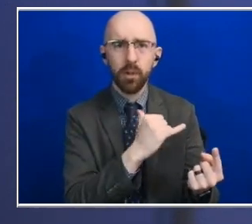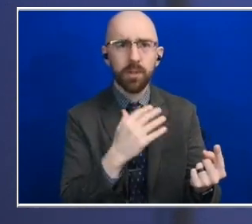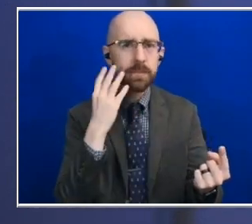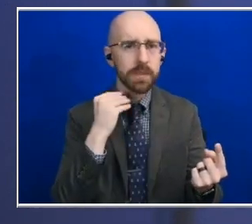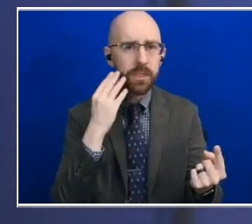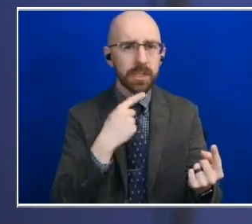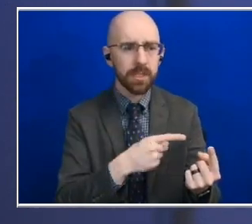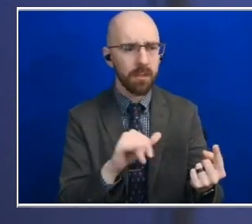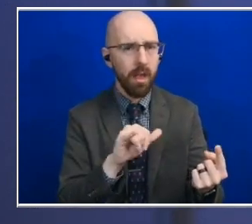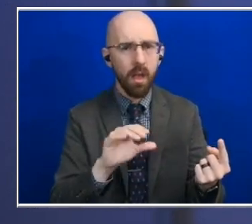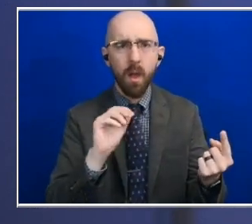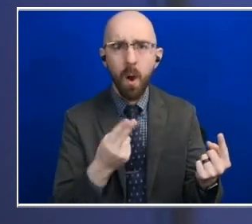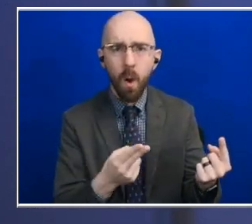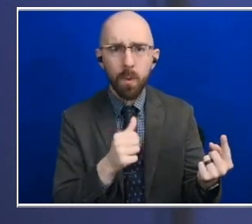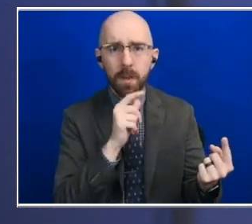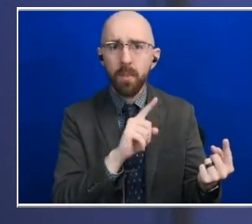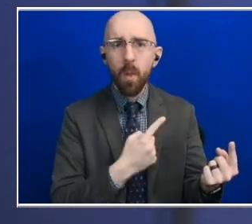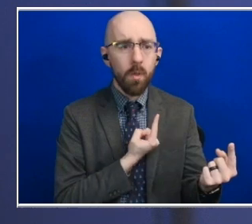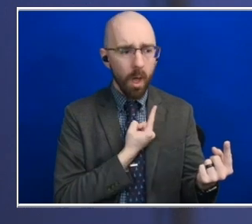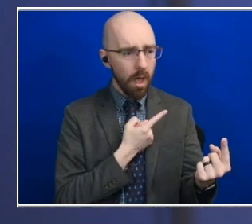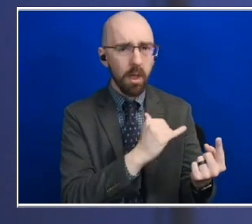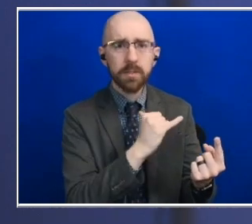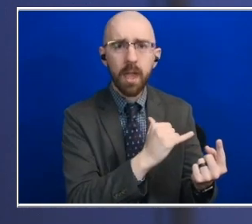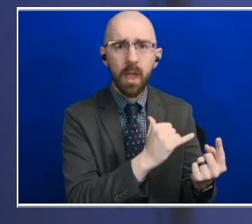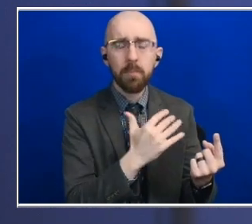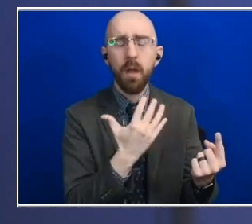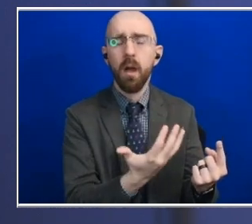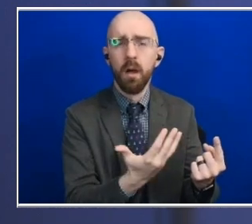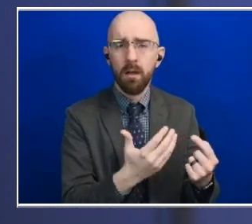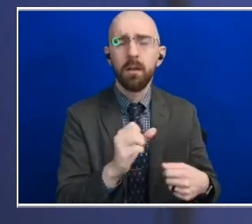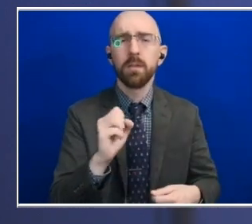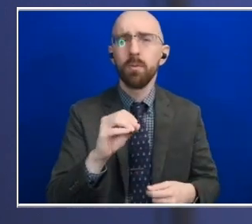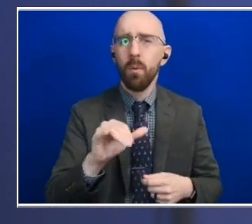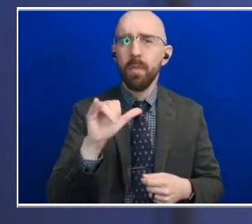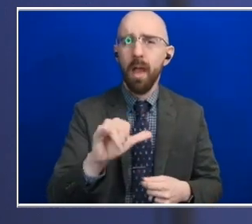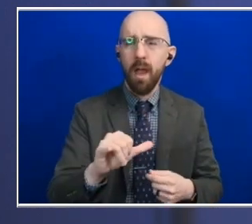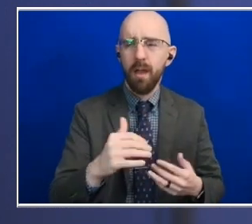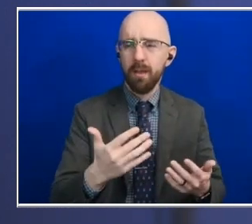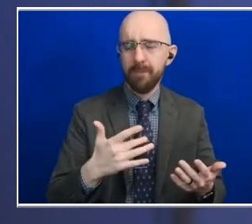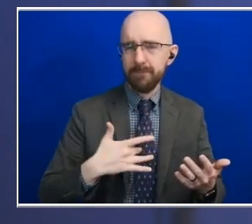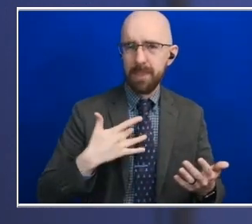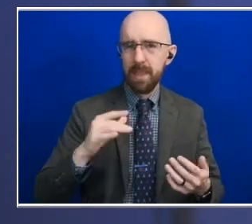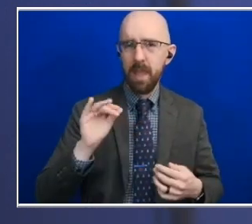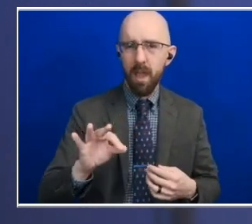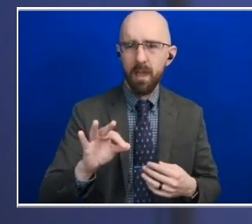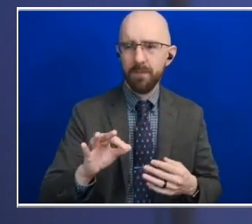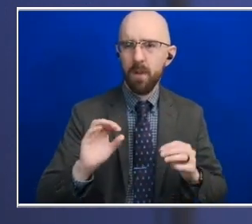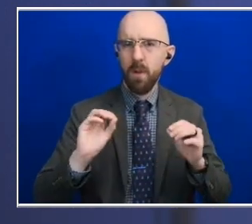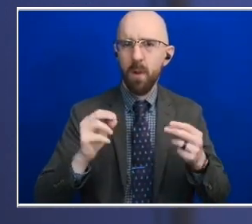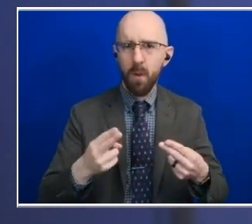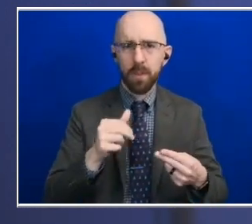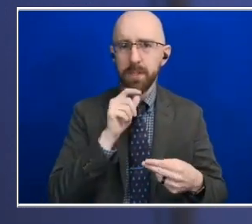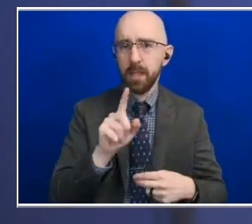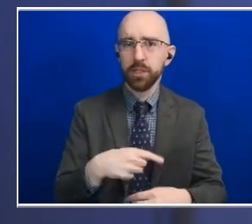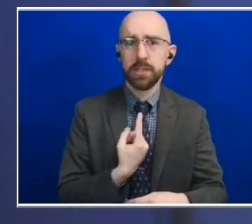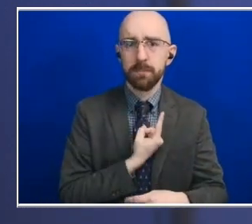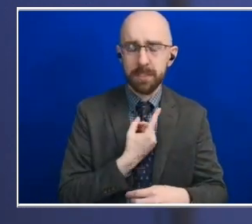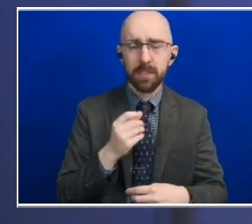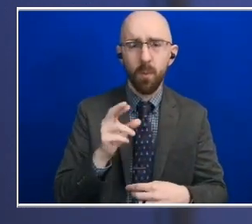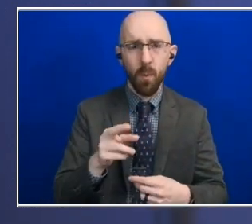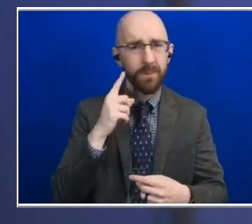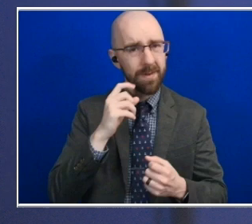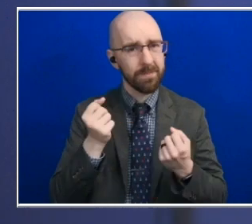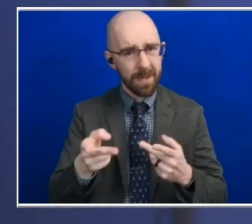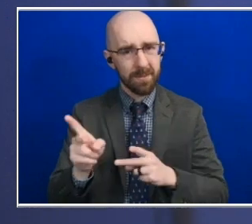not the only one. And so again, just that feeling of like, oh, it's not just me. Or for a lot of people with long COVID, we heard